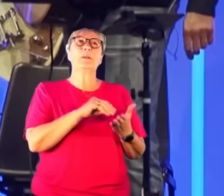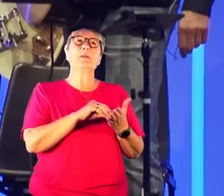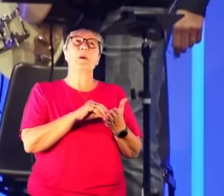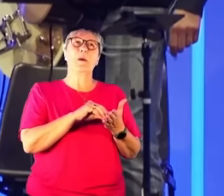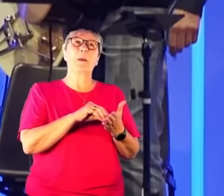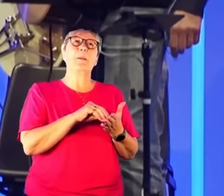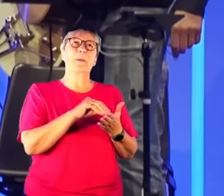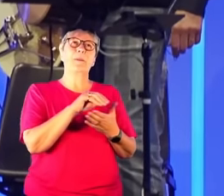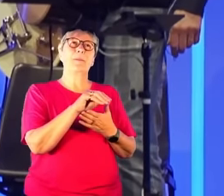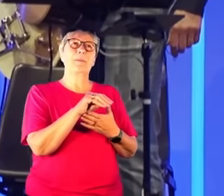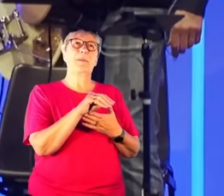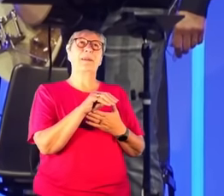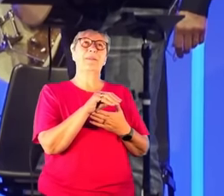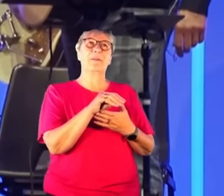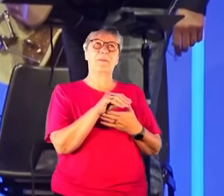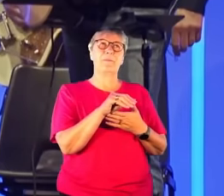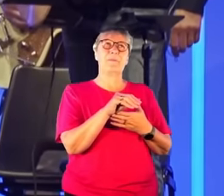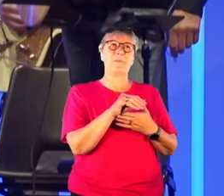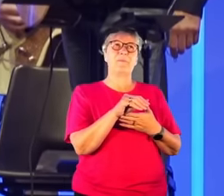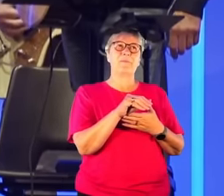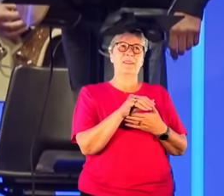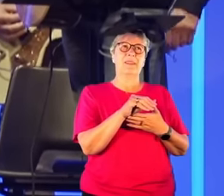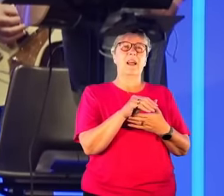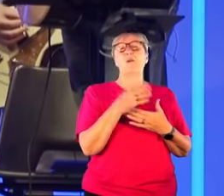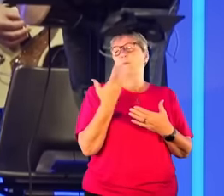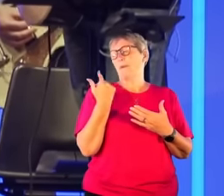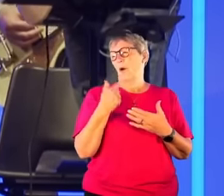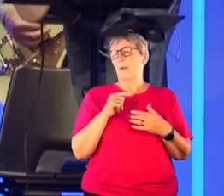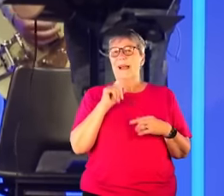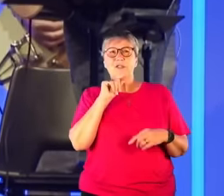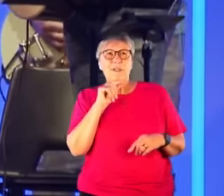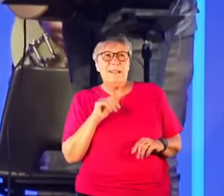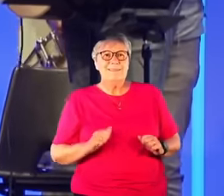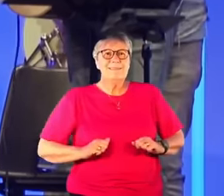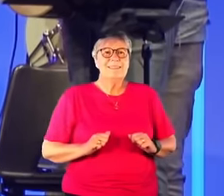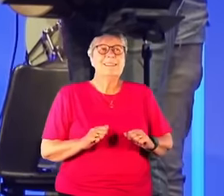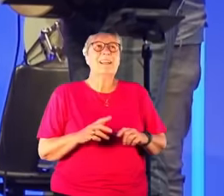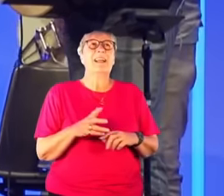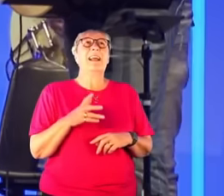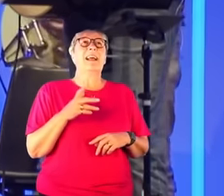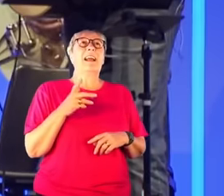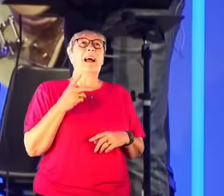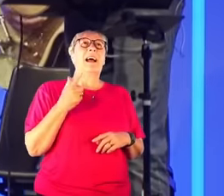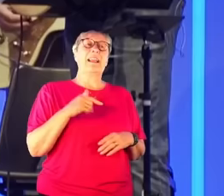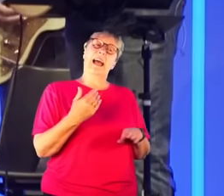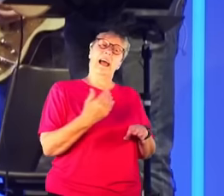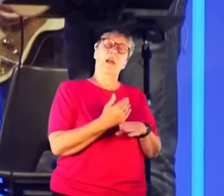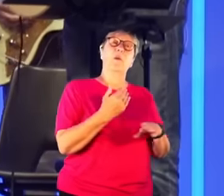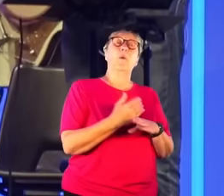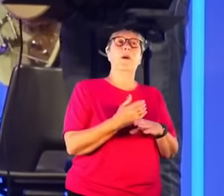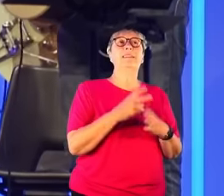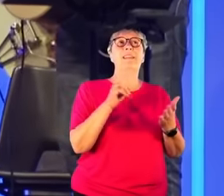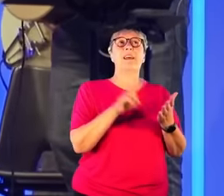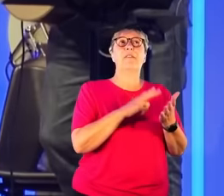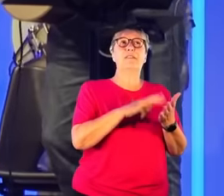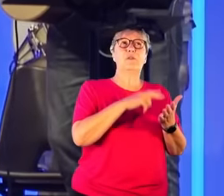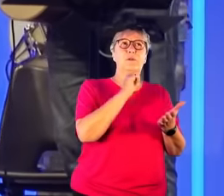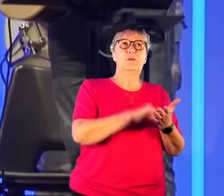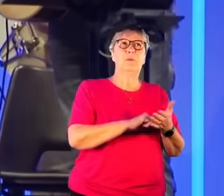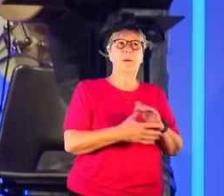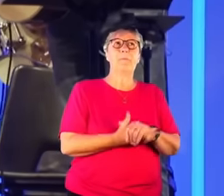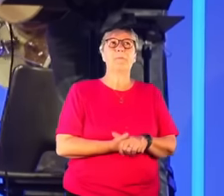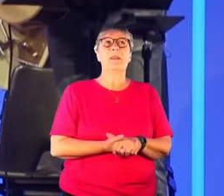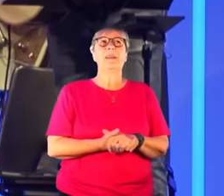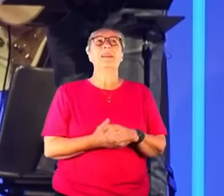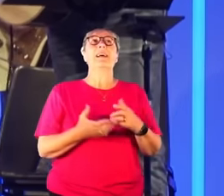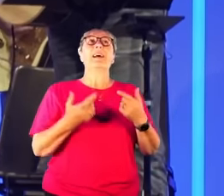a little while I had chickens, and we kind of upgraded from chickens, we wanted to have some quail. Because I was working in the greengrocer shop, I thought, here's a great way of making